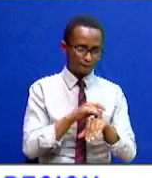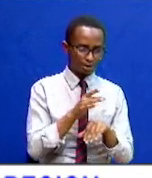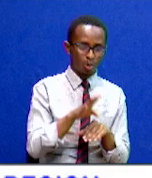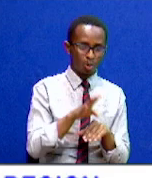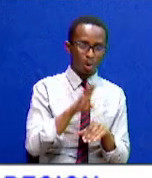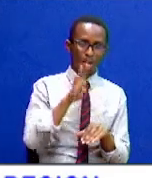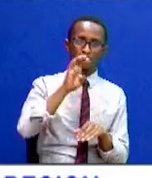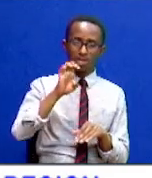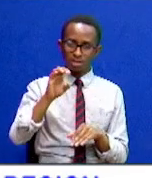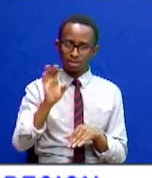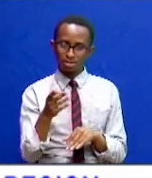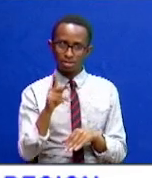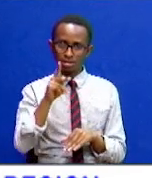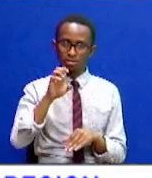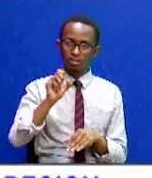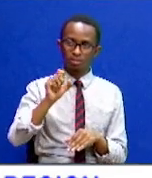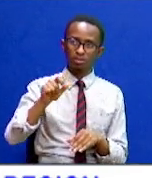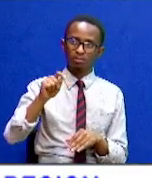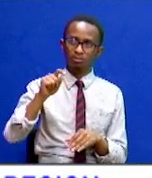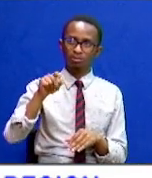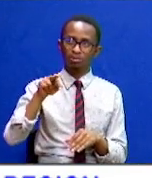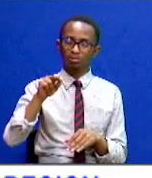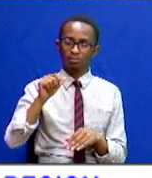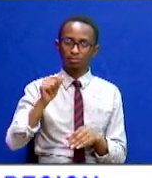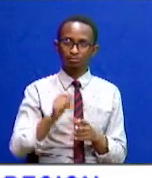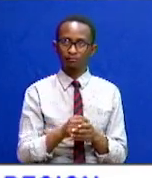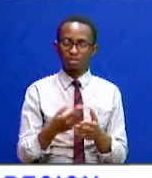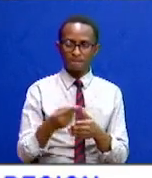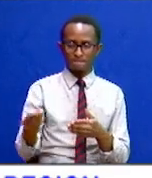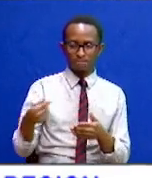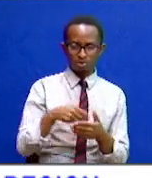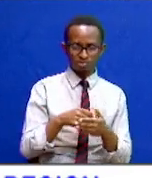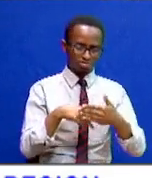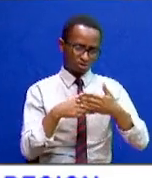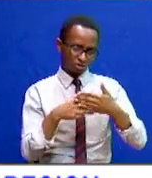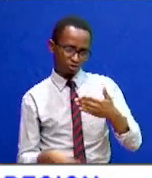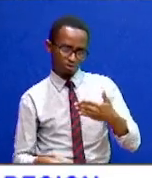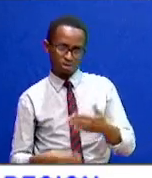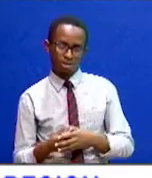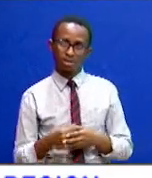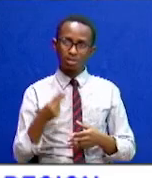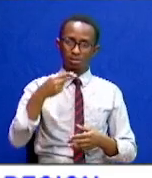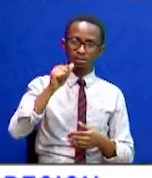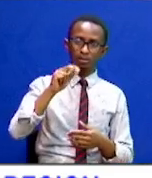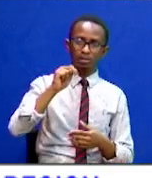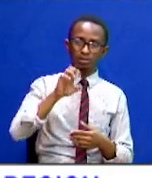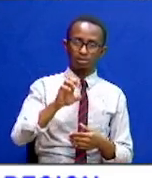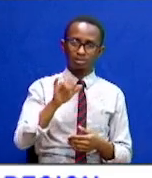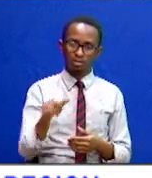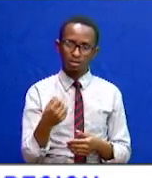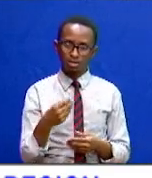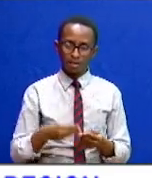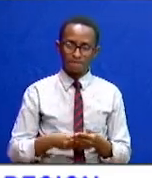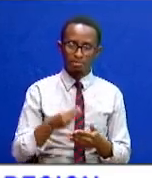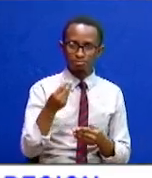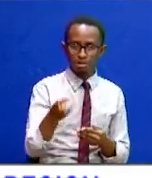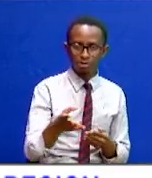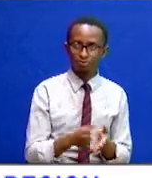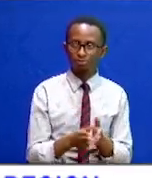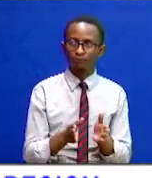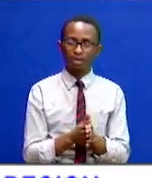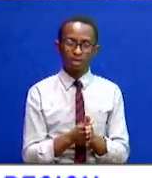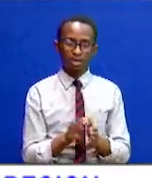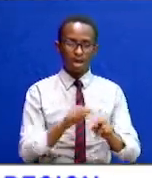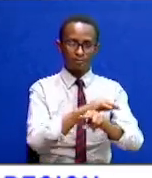due to the chemicals, leading to a decline in honey production. This highlighted the need for more sustainable and environmental-friendly pest control